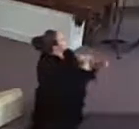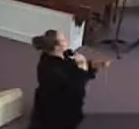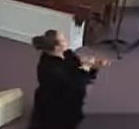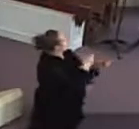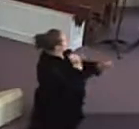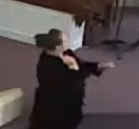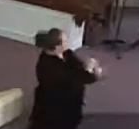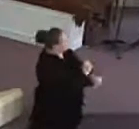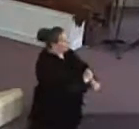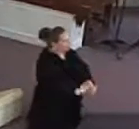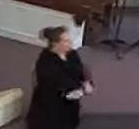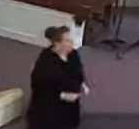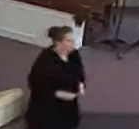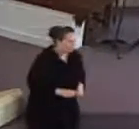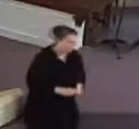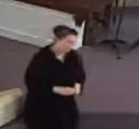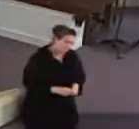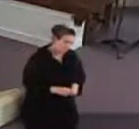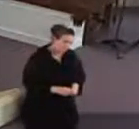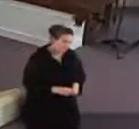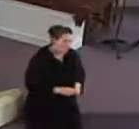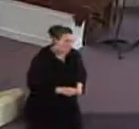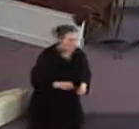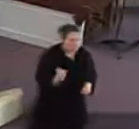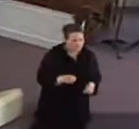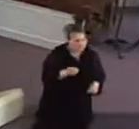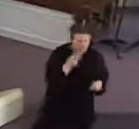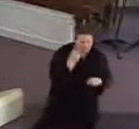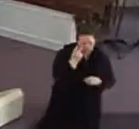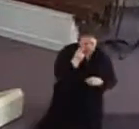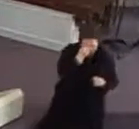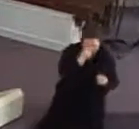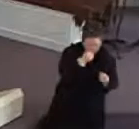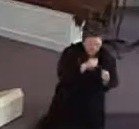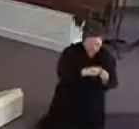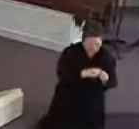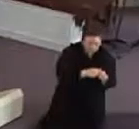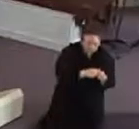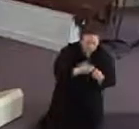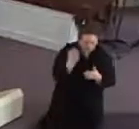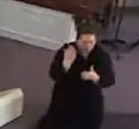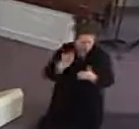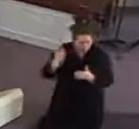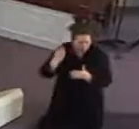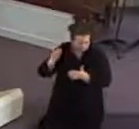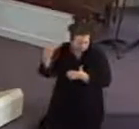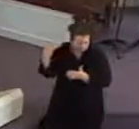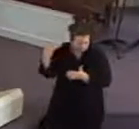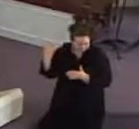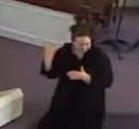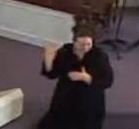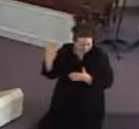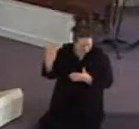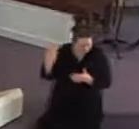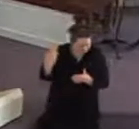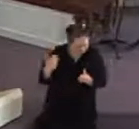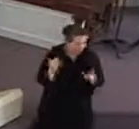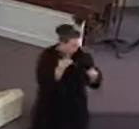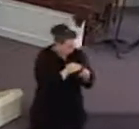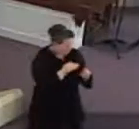Well, we need to see where we've been. We need to remember the pit from which we were dug. We need to be